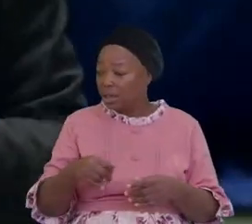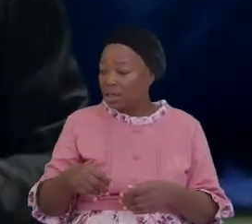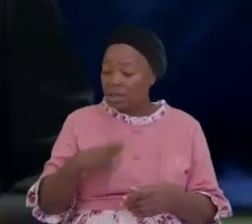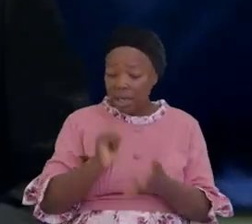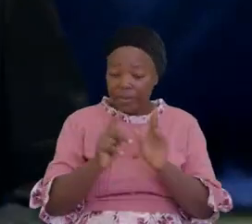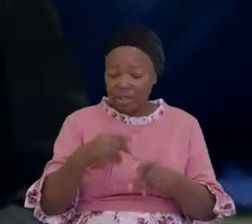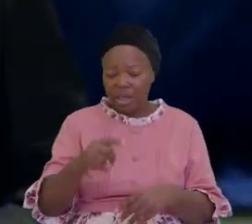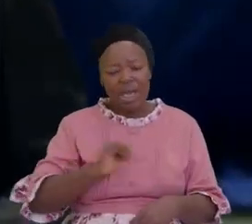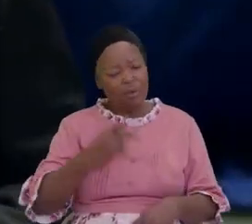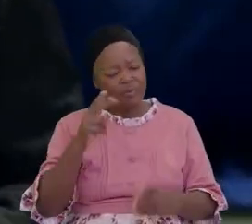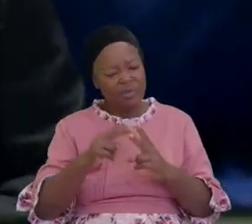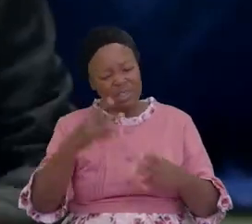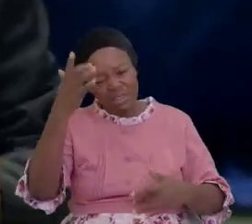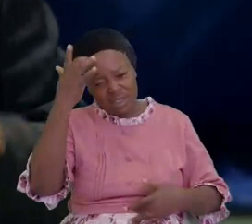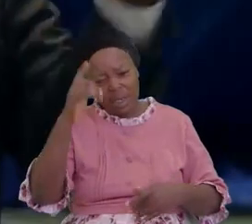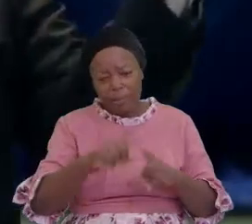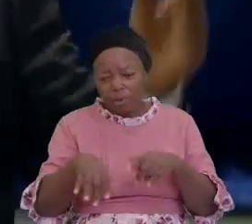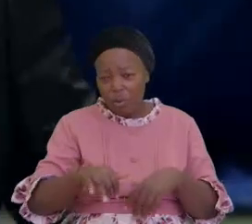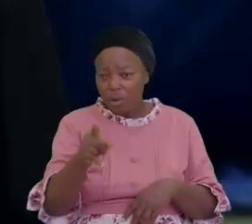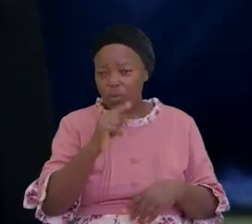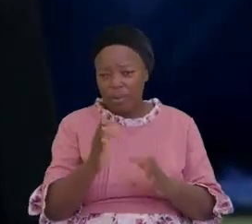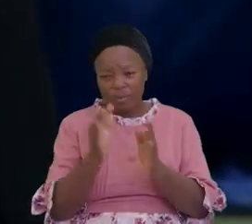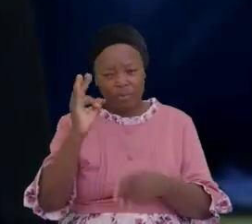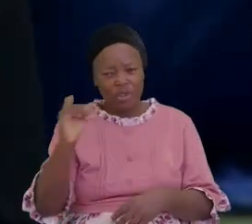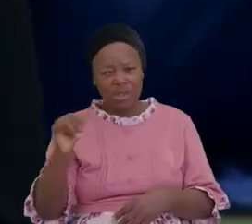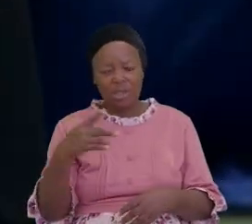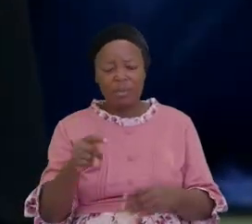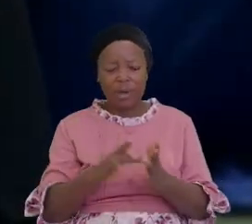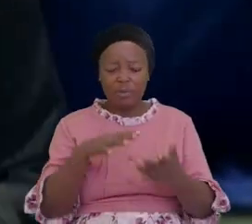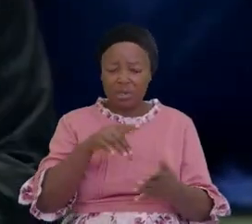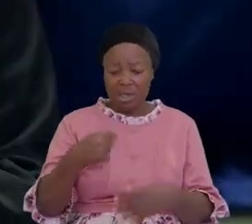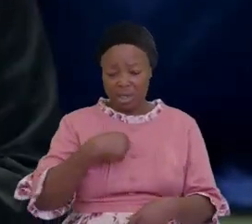teaching Bible study, I got healed.